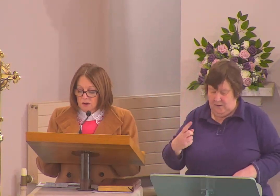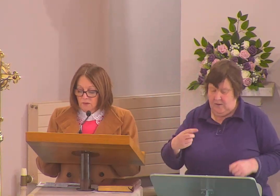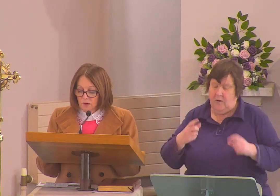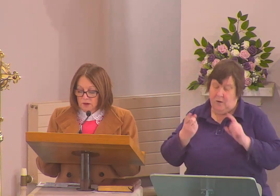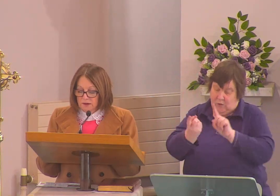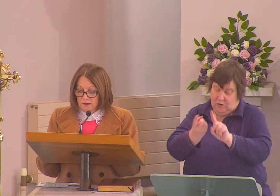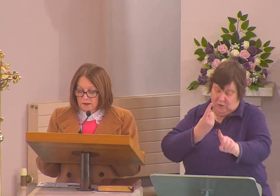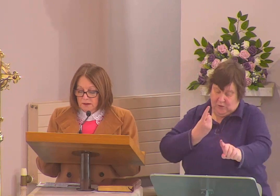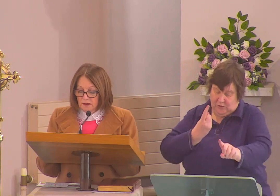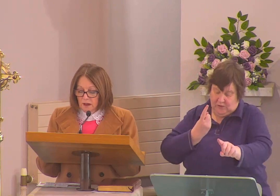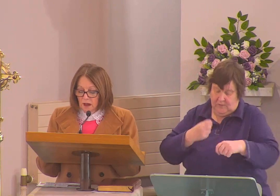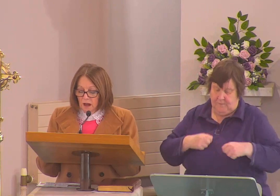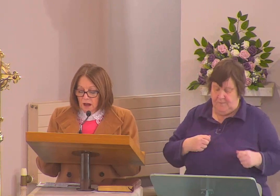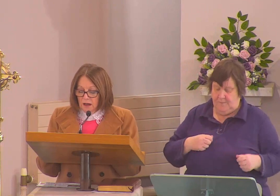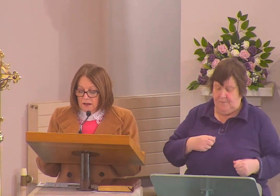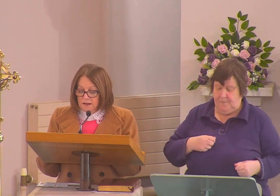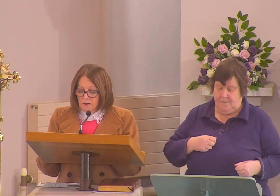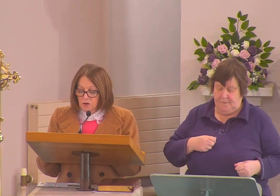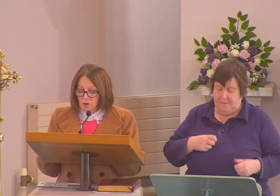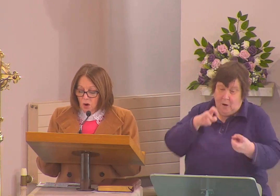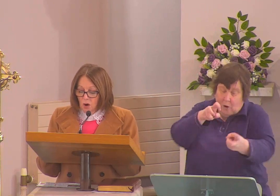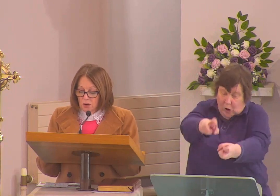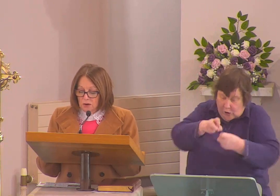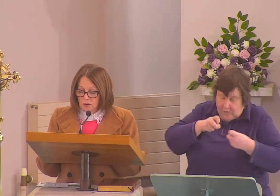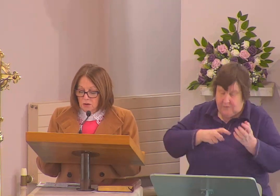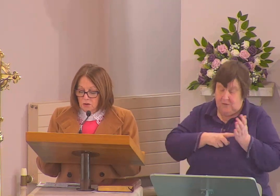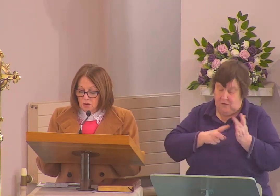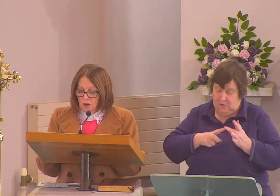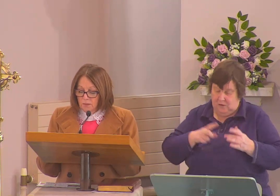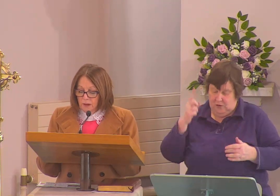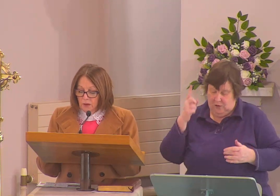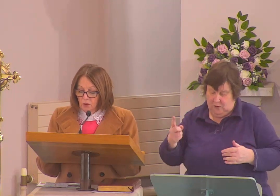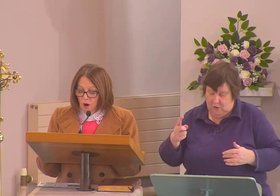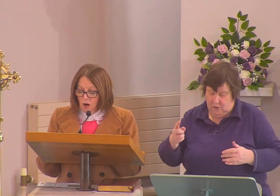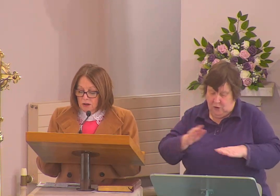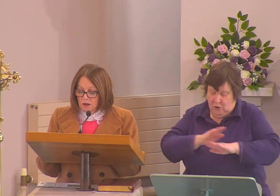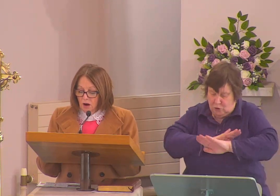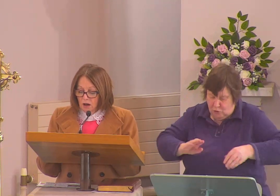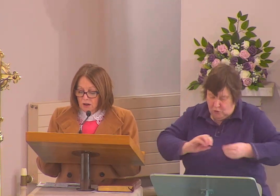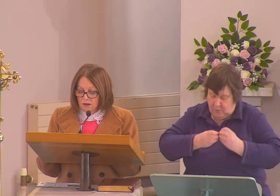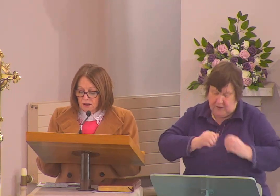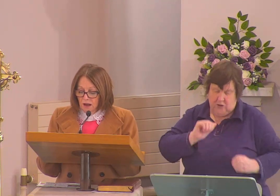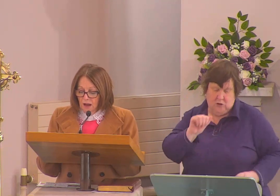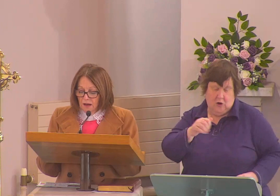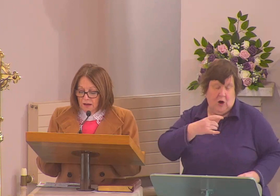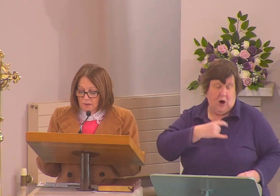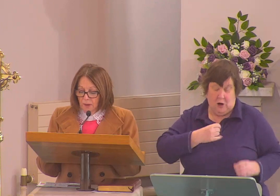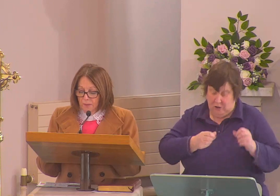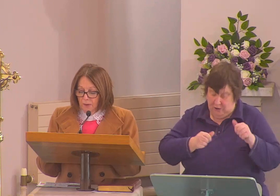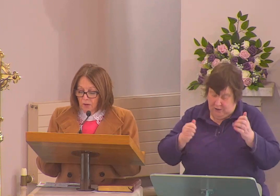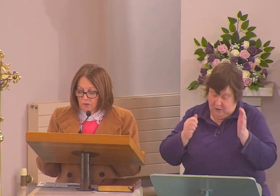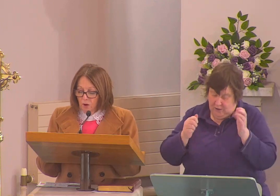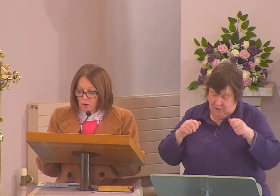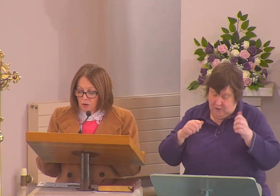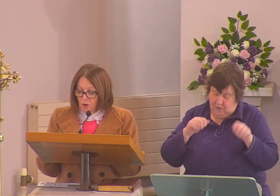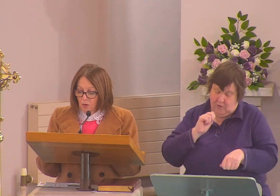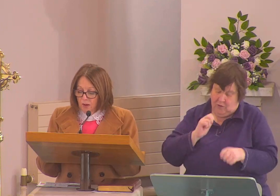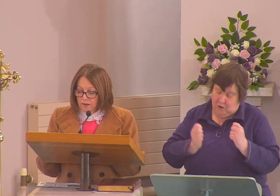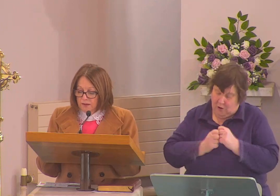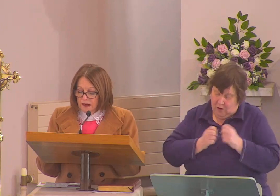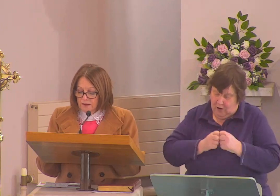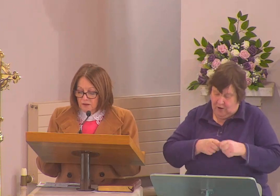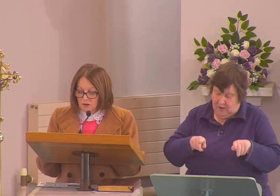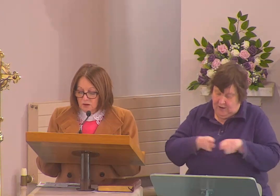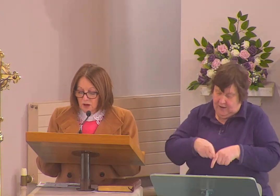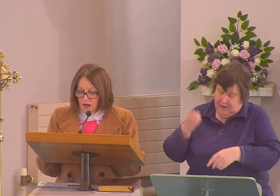God's voice. Listen to God. Do not make your hearts hard, like the people of long ago in